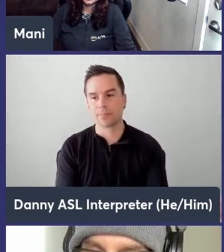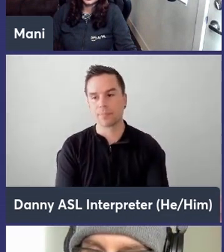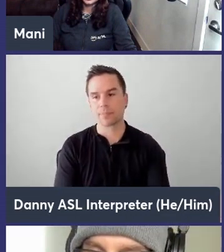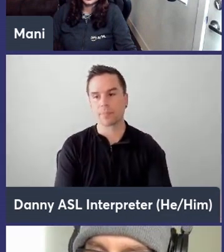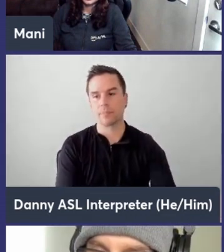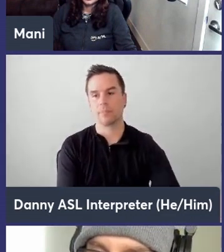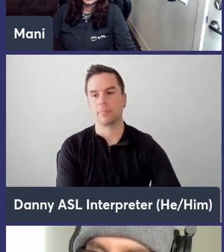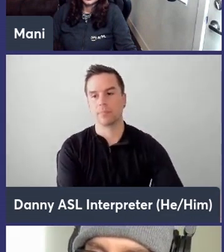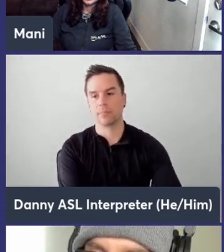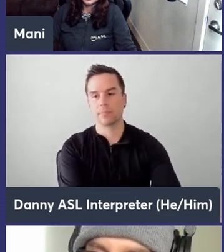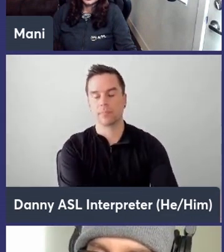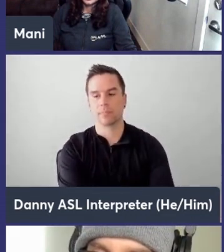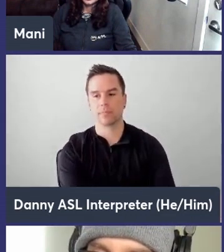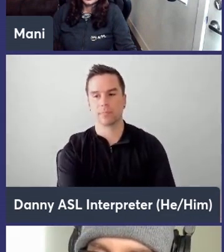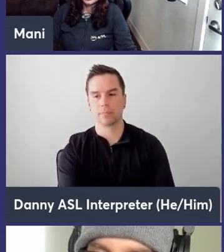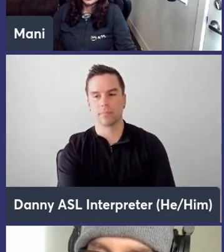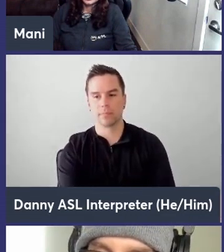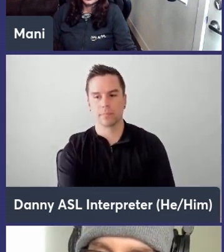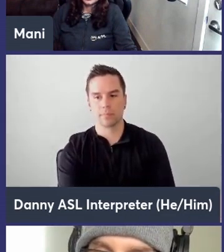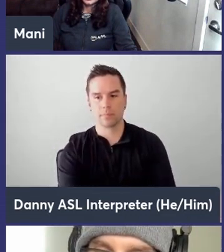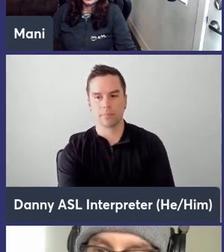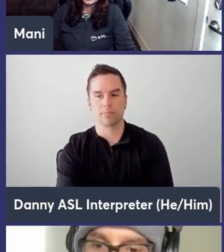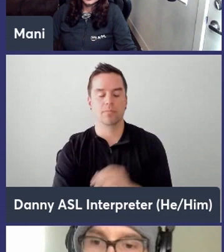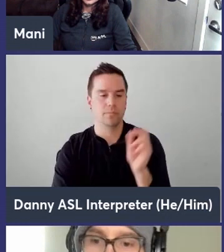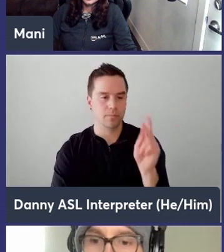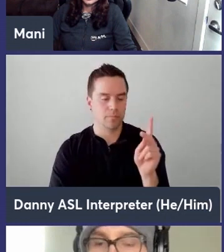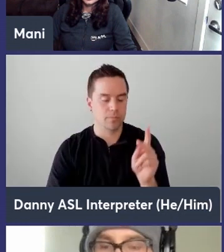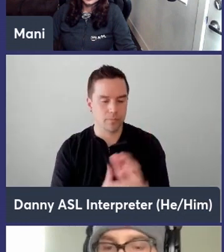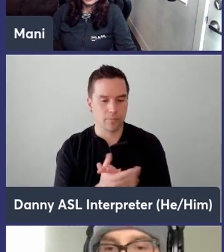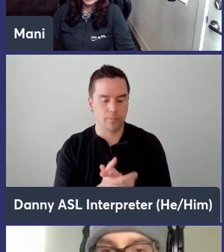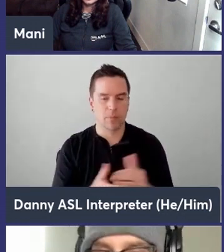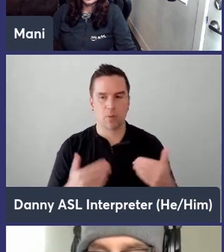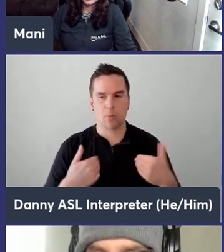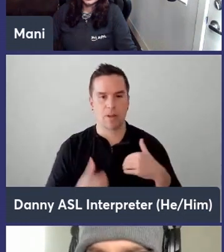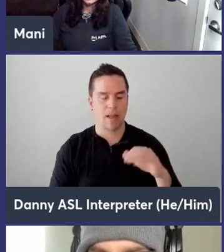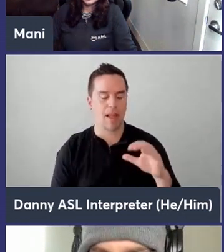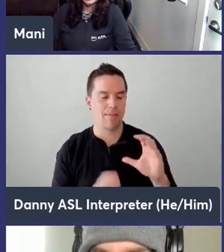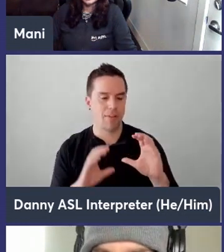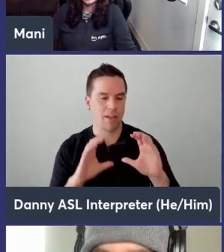We've got a question from chat around.